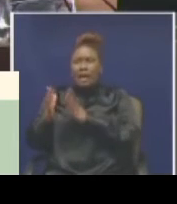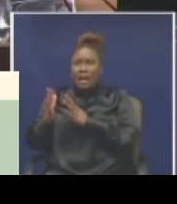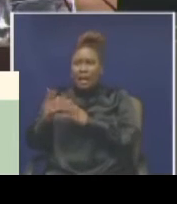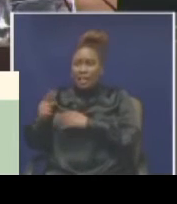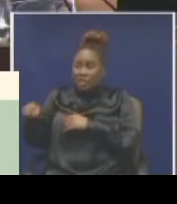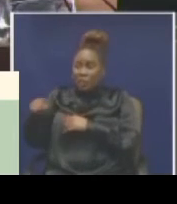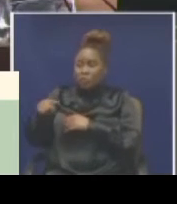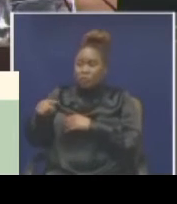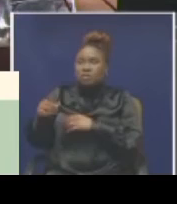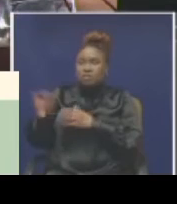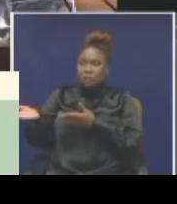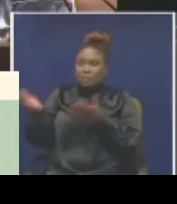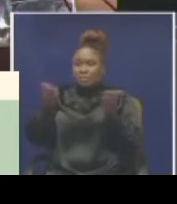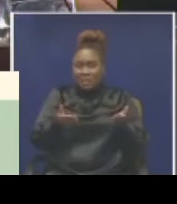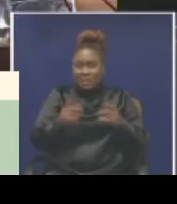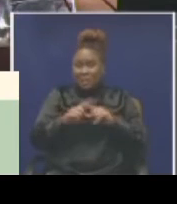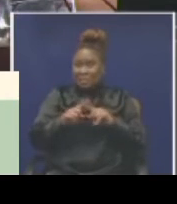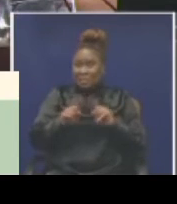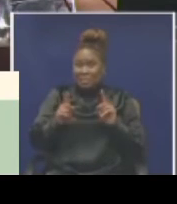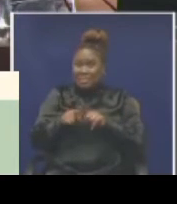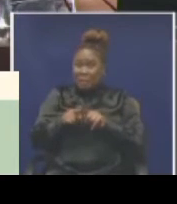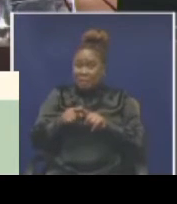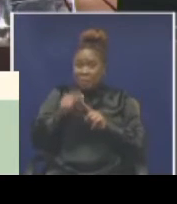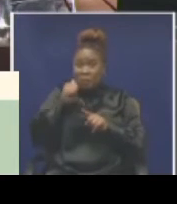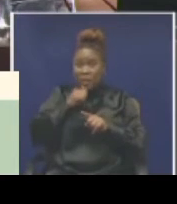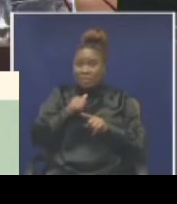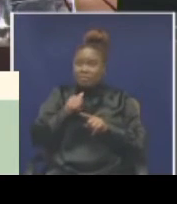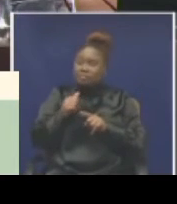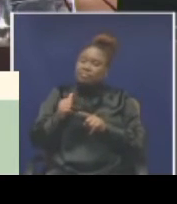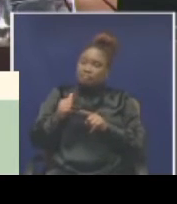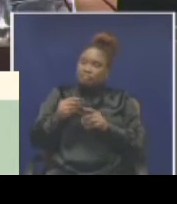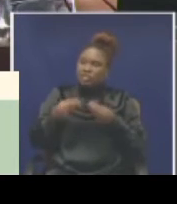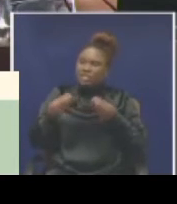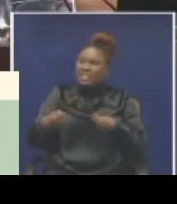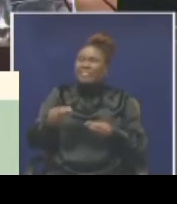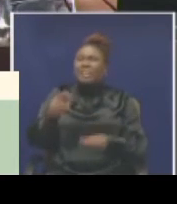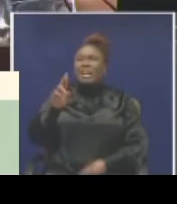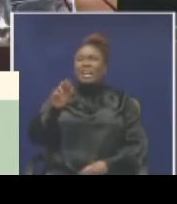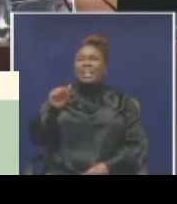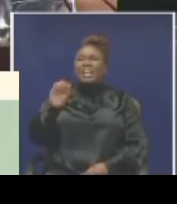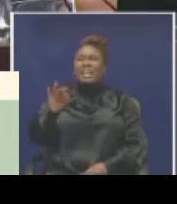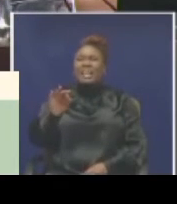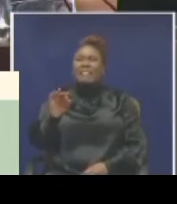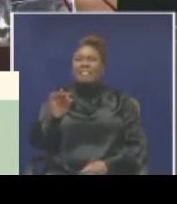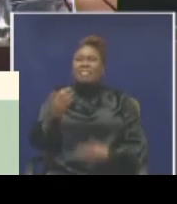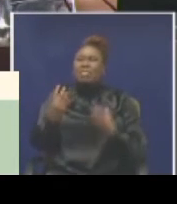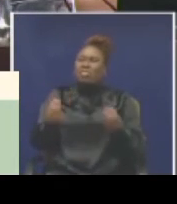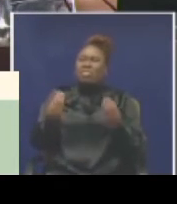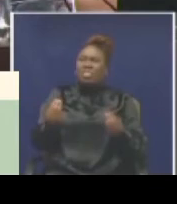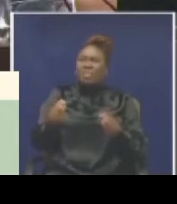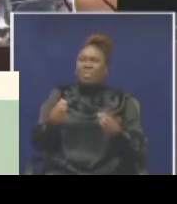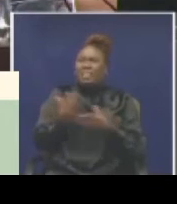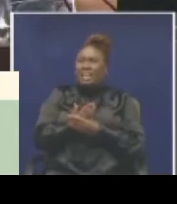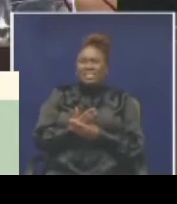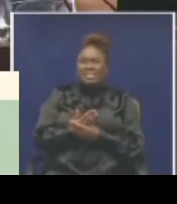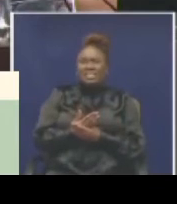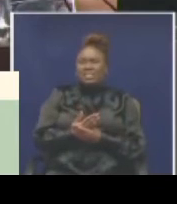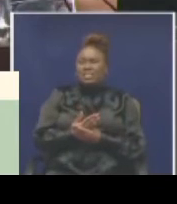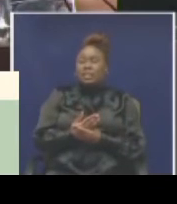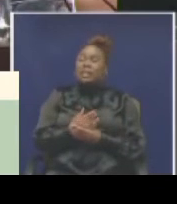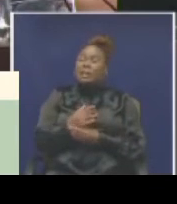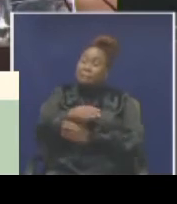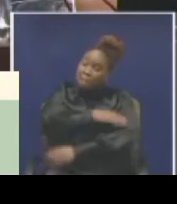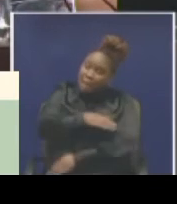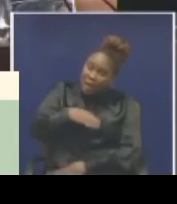when you brief them, you give them manual cases like your RAF, and I'm not saying they shouldn't, but you should